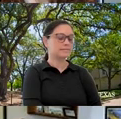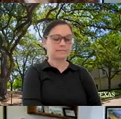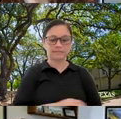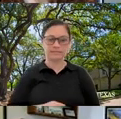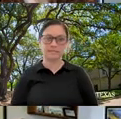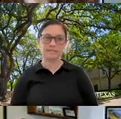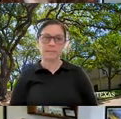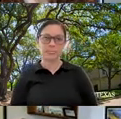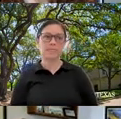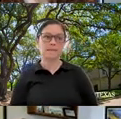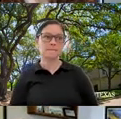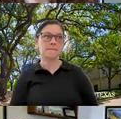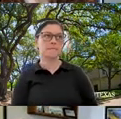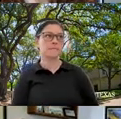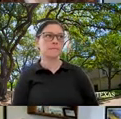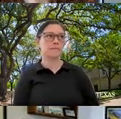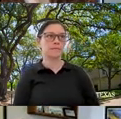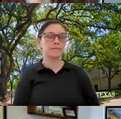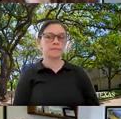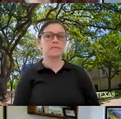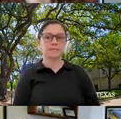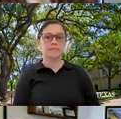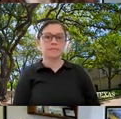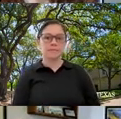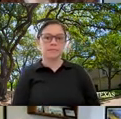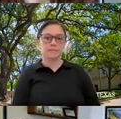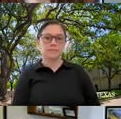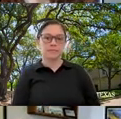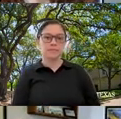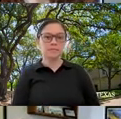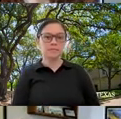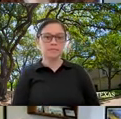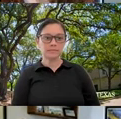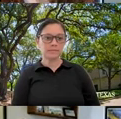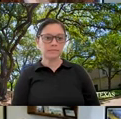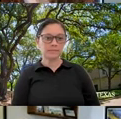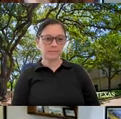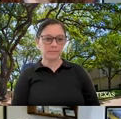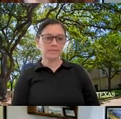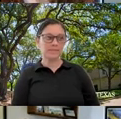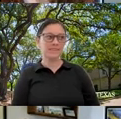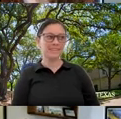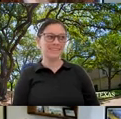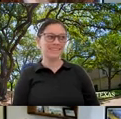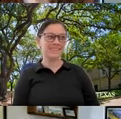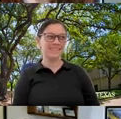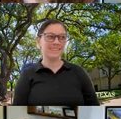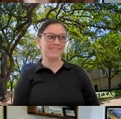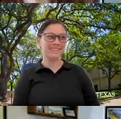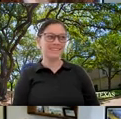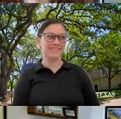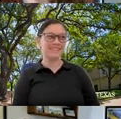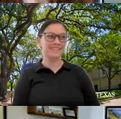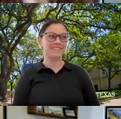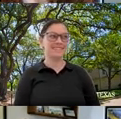about them and look at them at the span of other ideas. Churn, no speeches. So everyone on this call